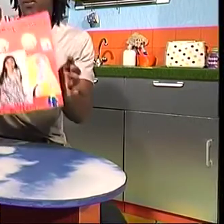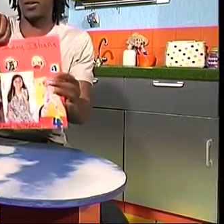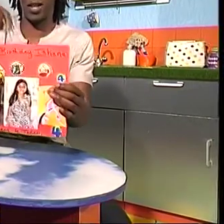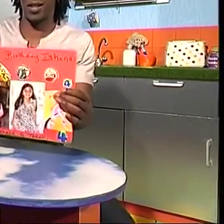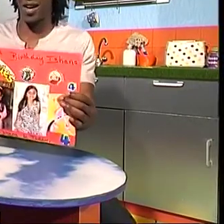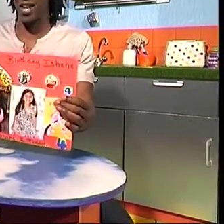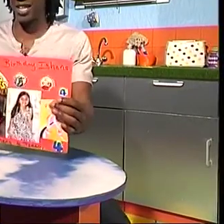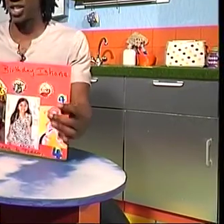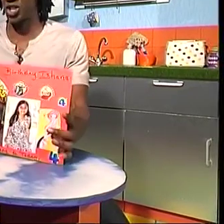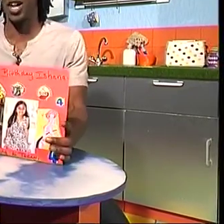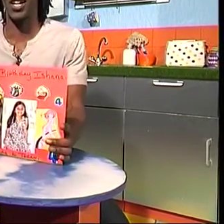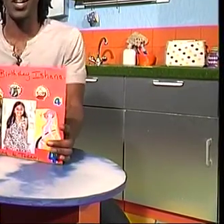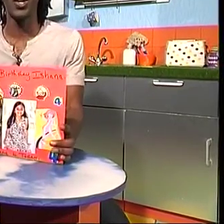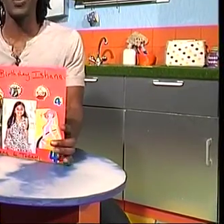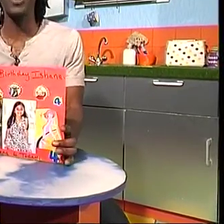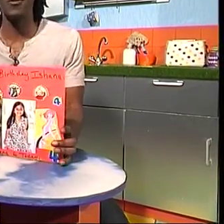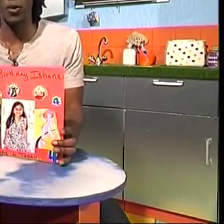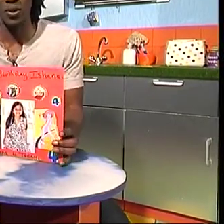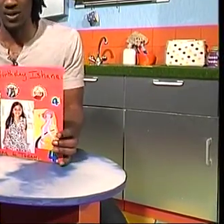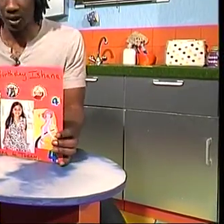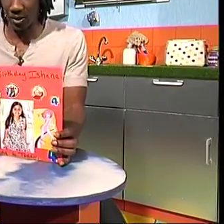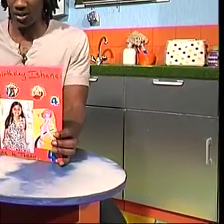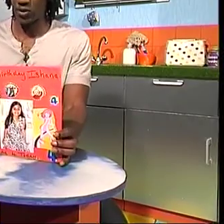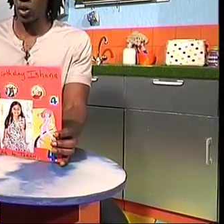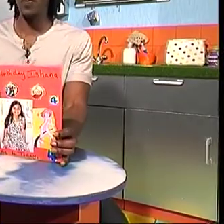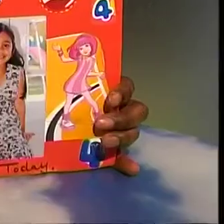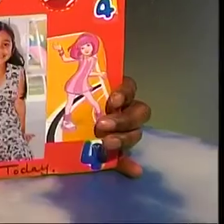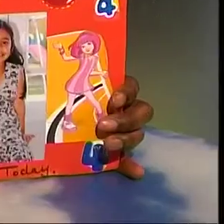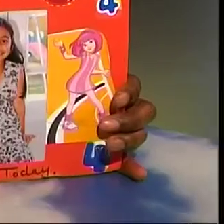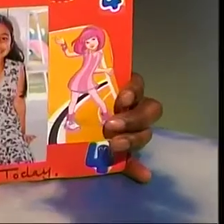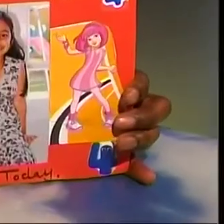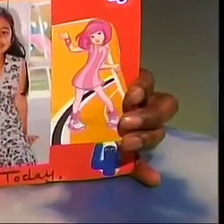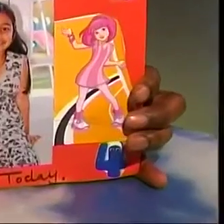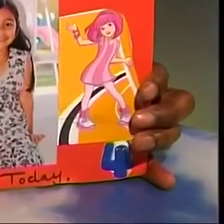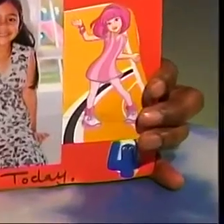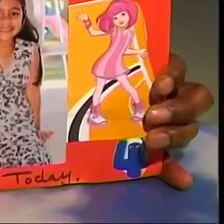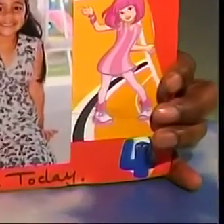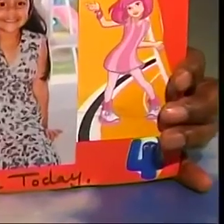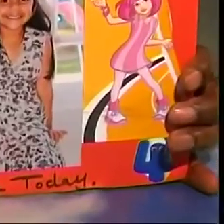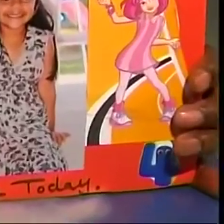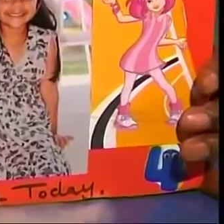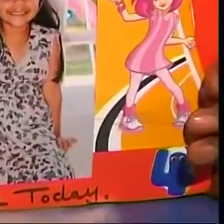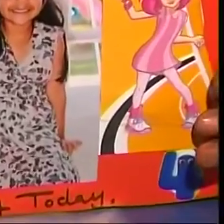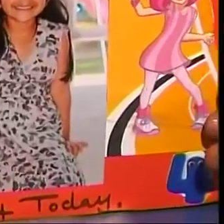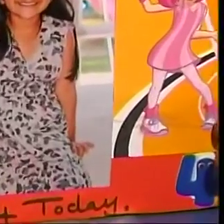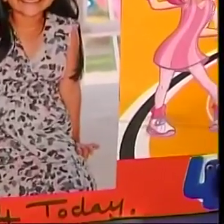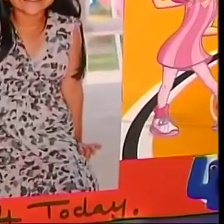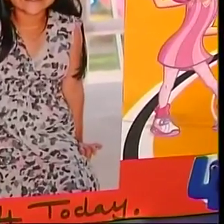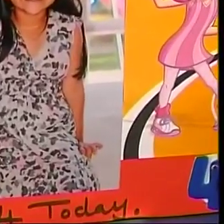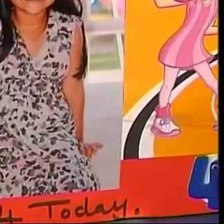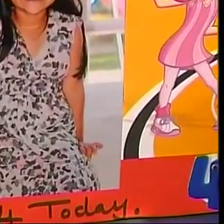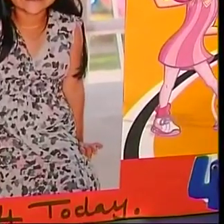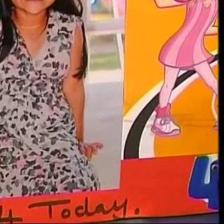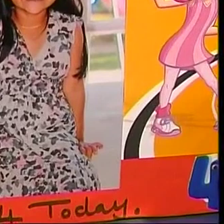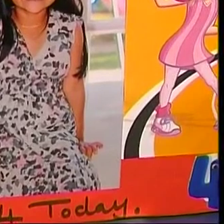the birthday girl, Ishana, who is 4 today. Look, there are 2 pictures of you on this card. Happy birthday, Ishana. Lots of loving kisses to you